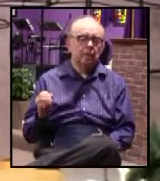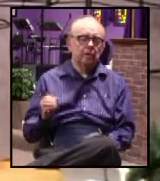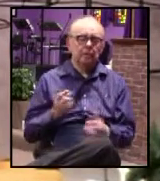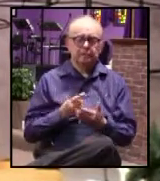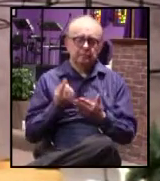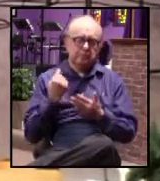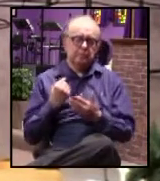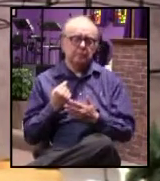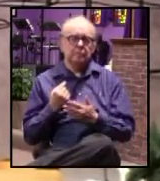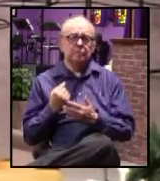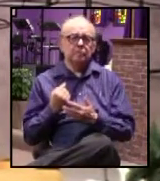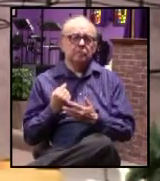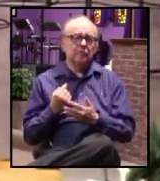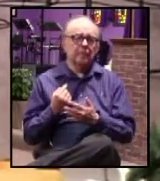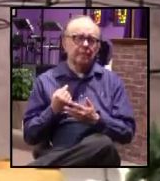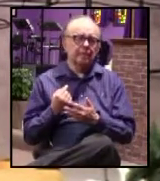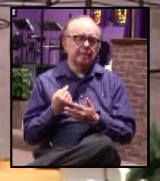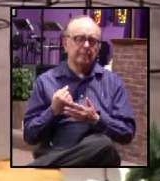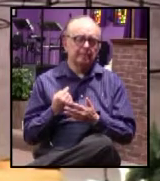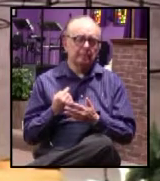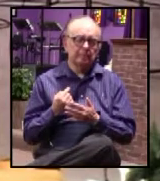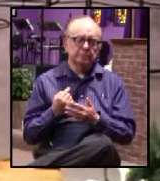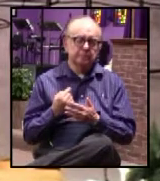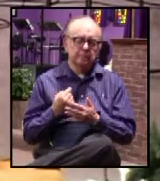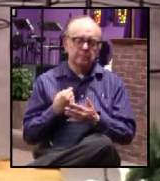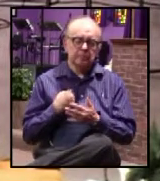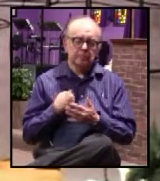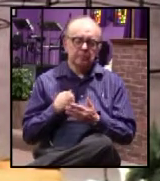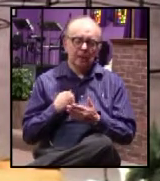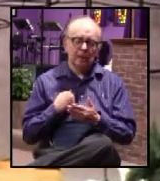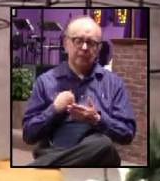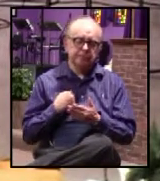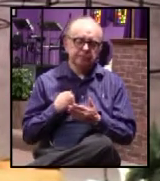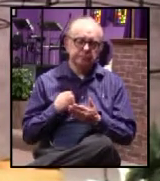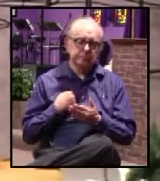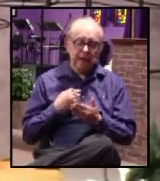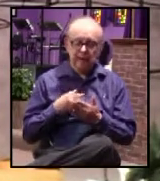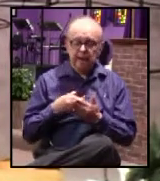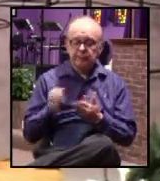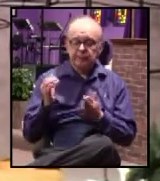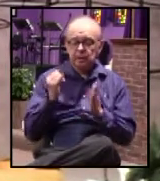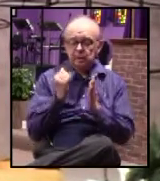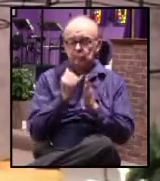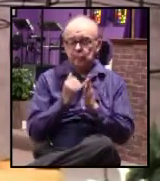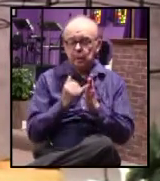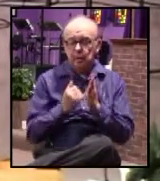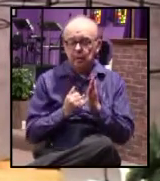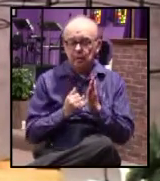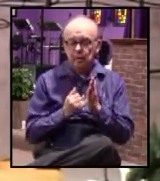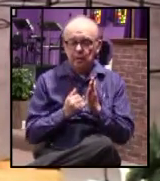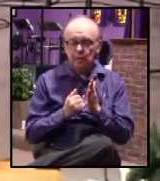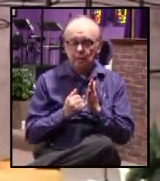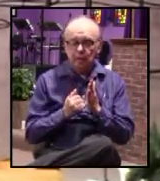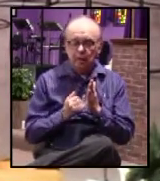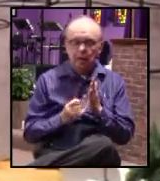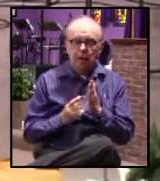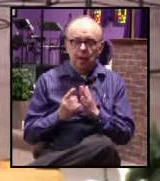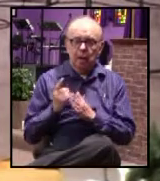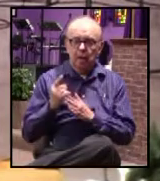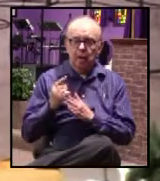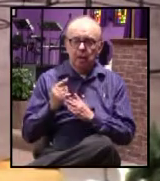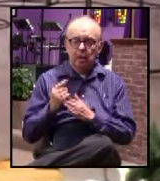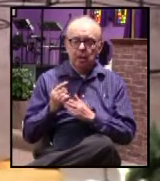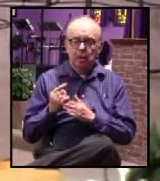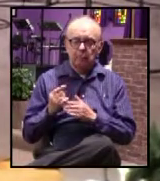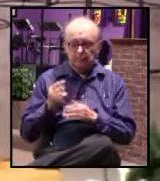So last week I sent a drawing up to a gentleman in the